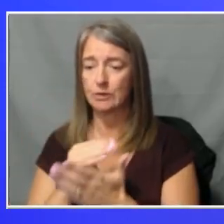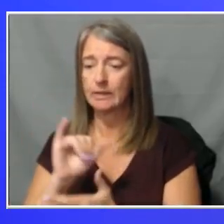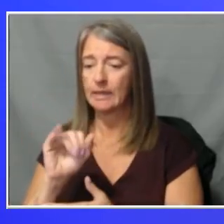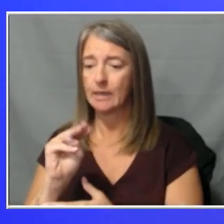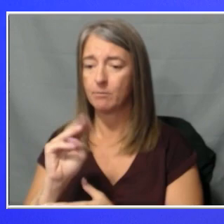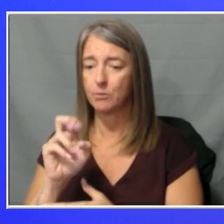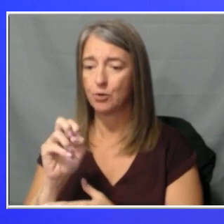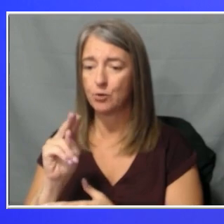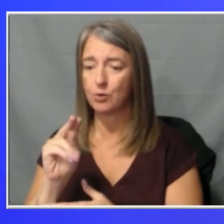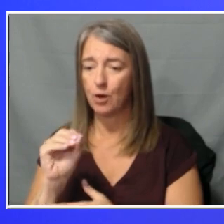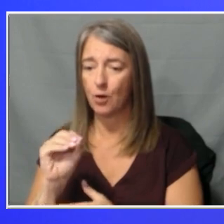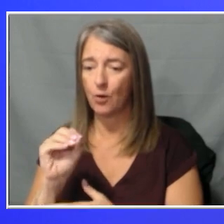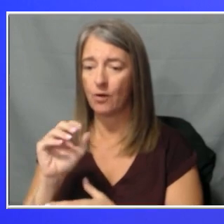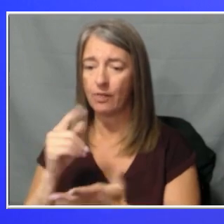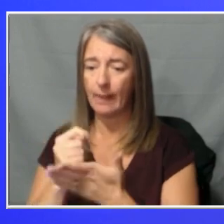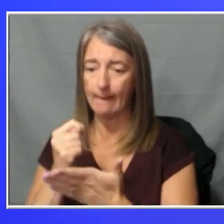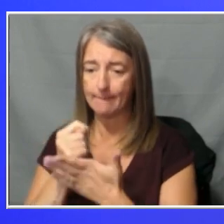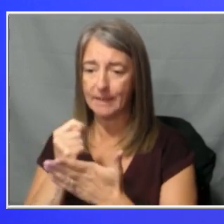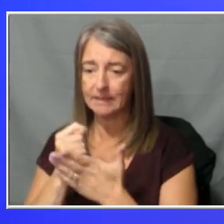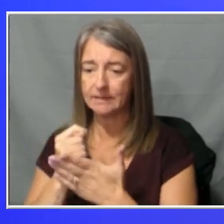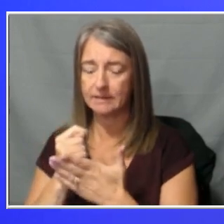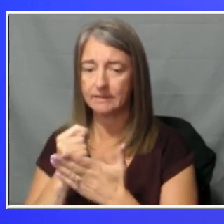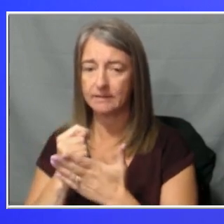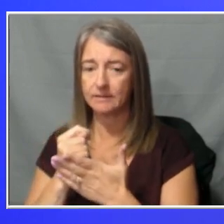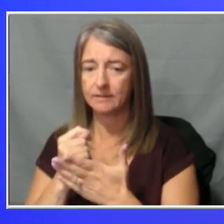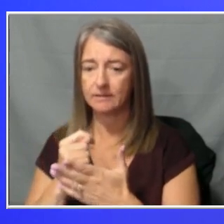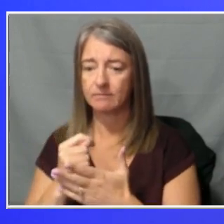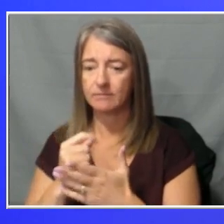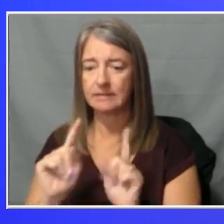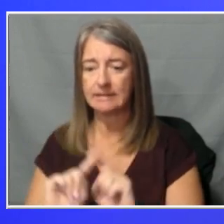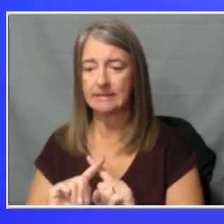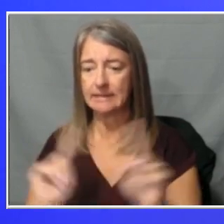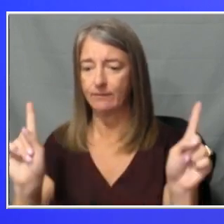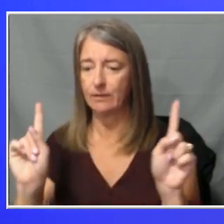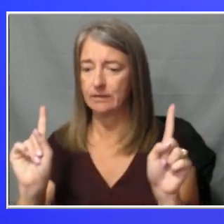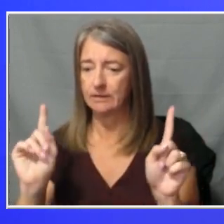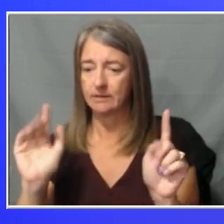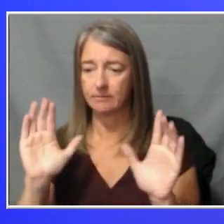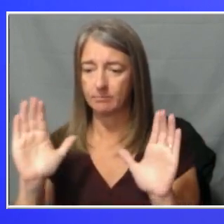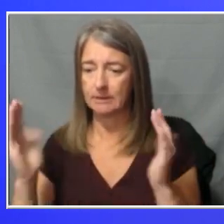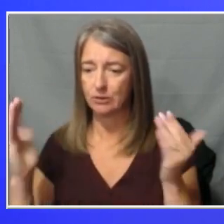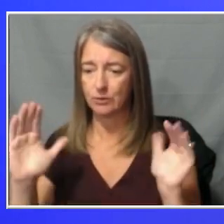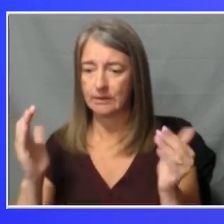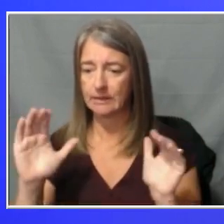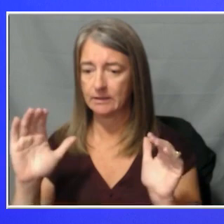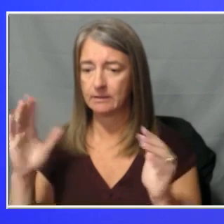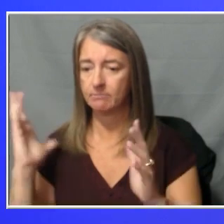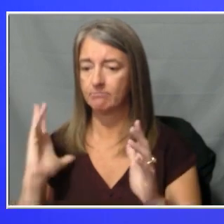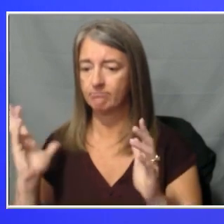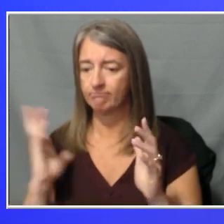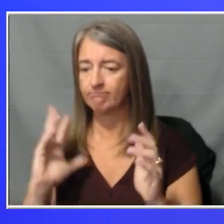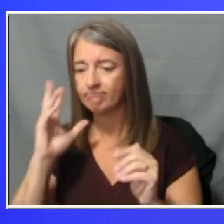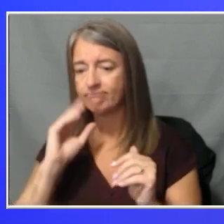immunotherapies. Like I said, night and day difference between the treatments I've had in the past.